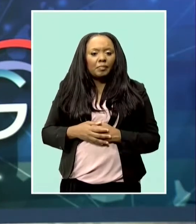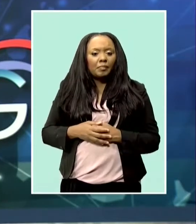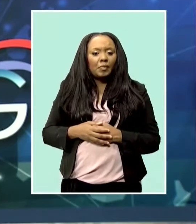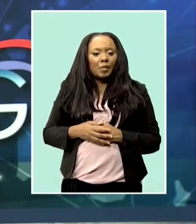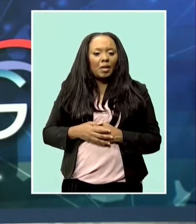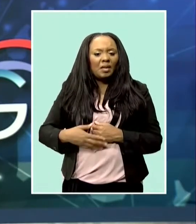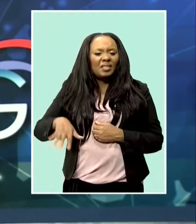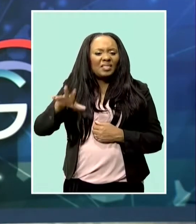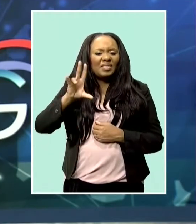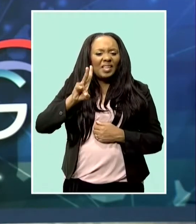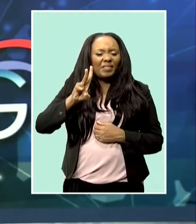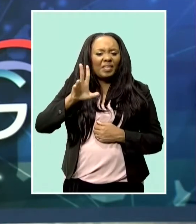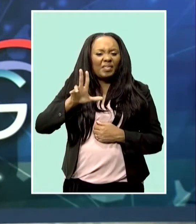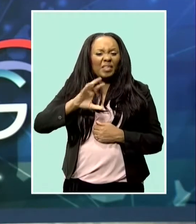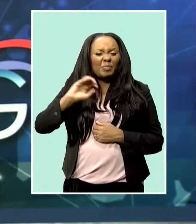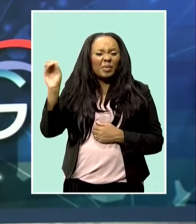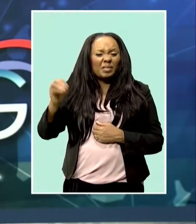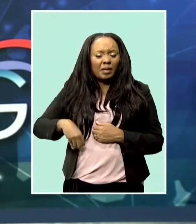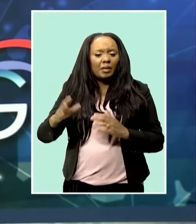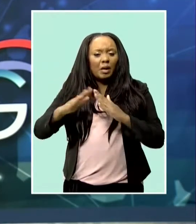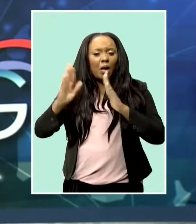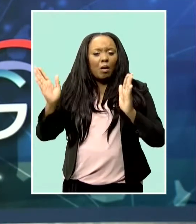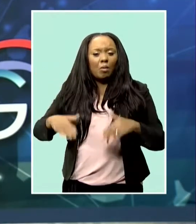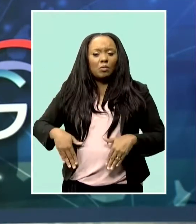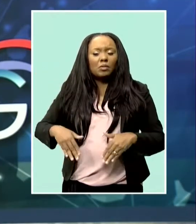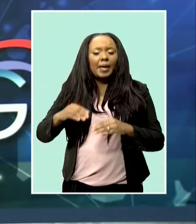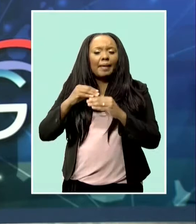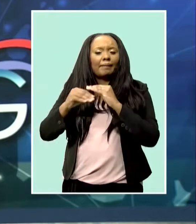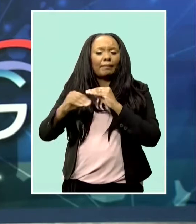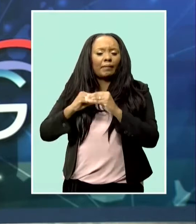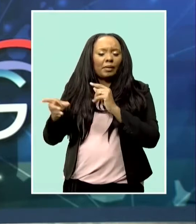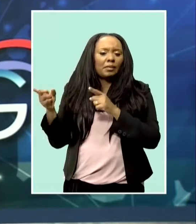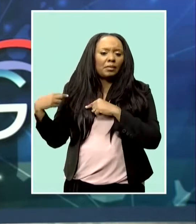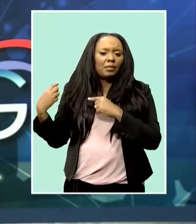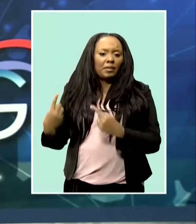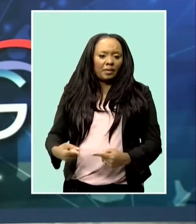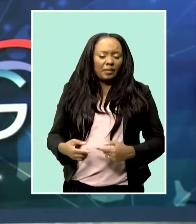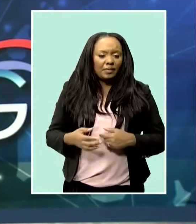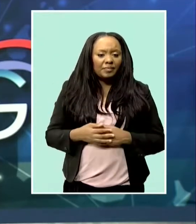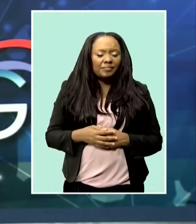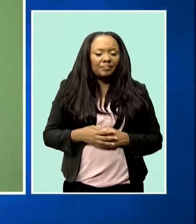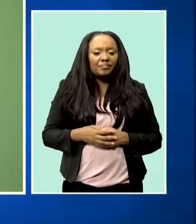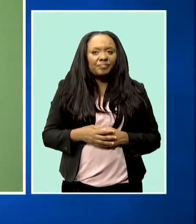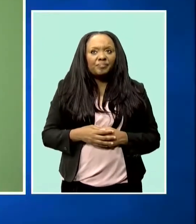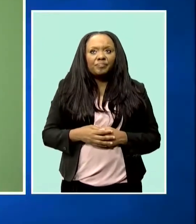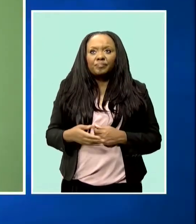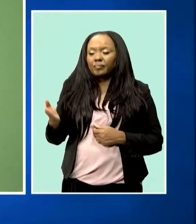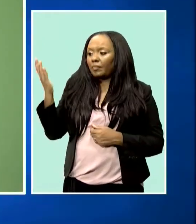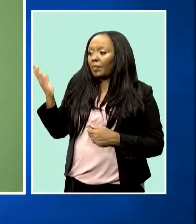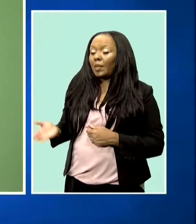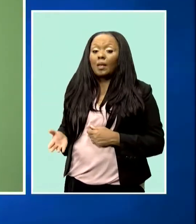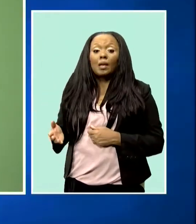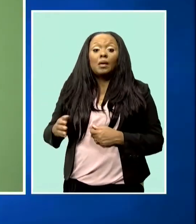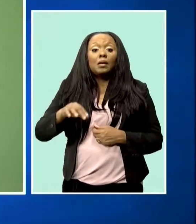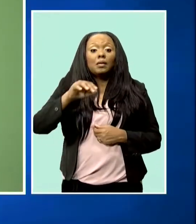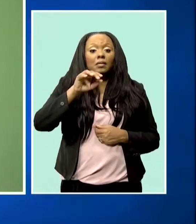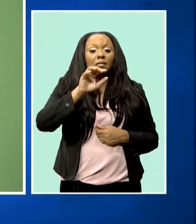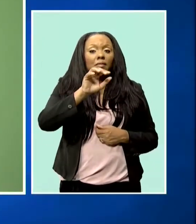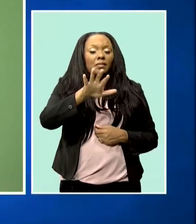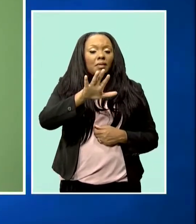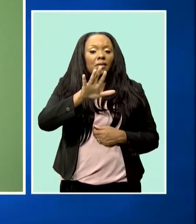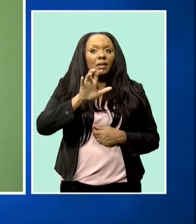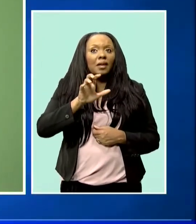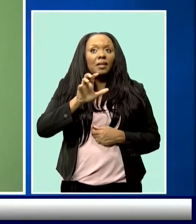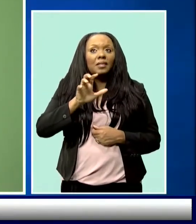1,496, officials have repaired and rebuilt 73% of them. We have finished